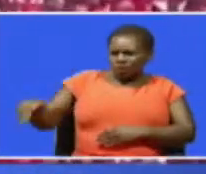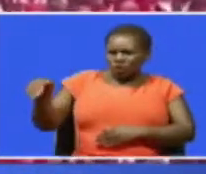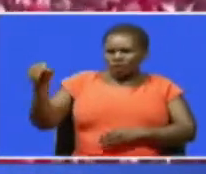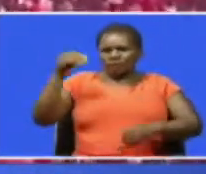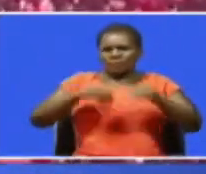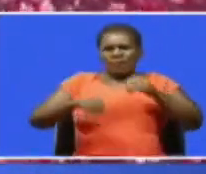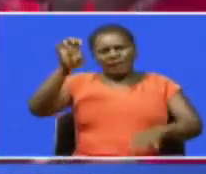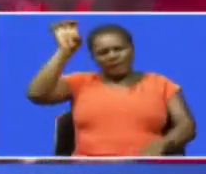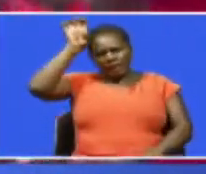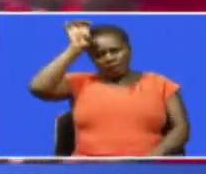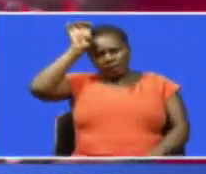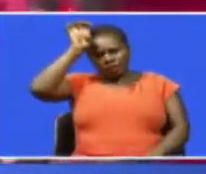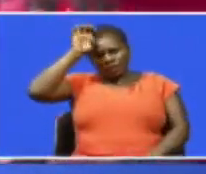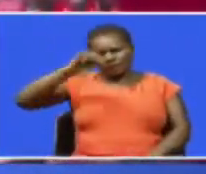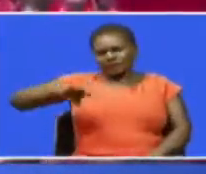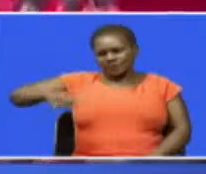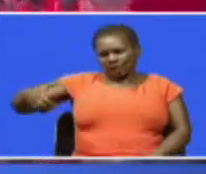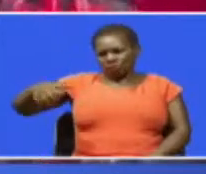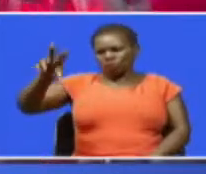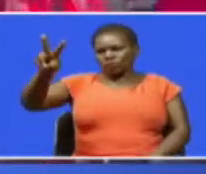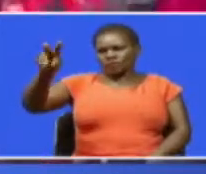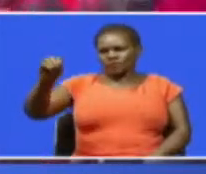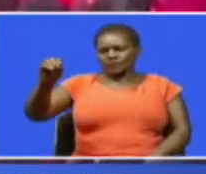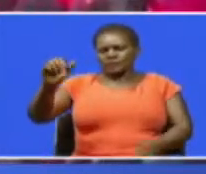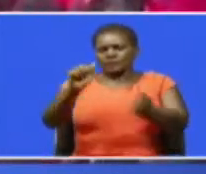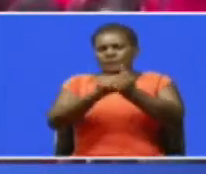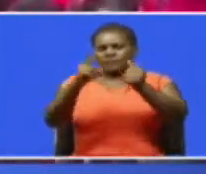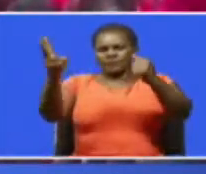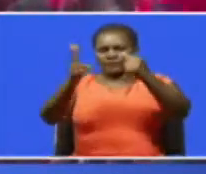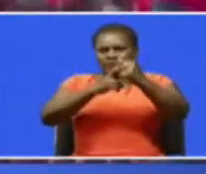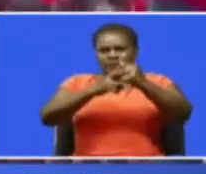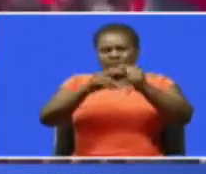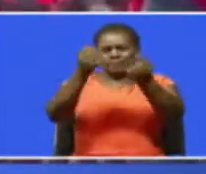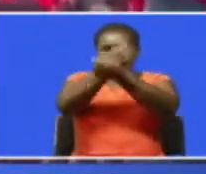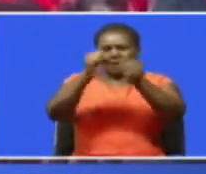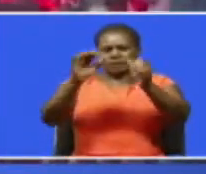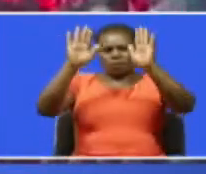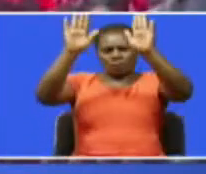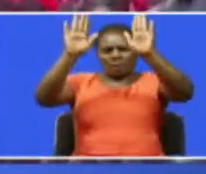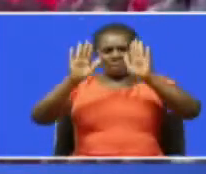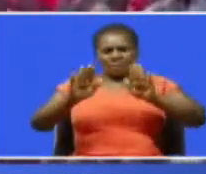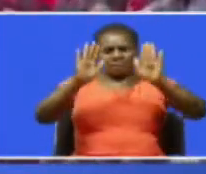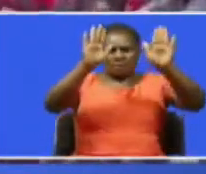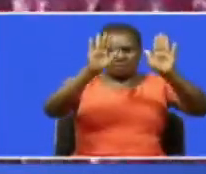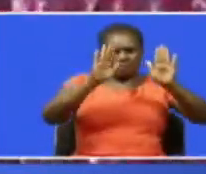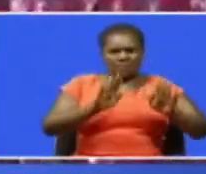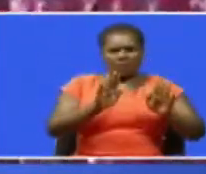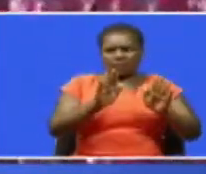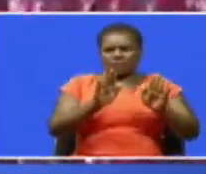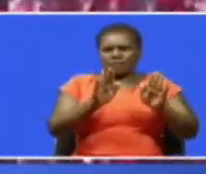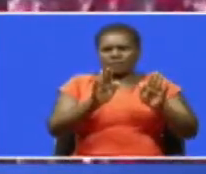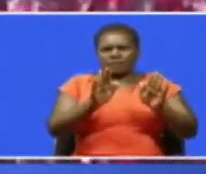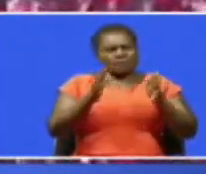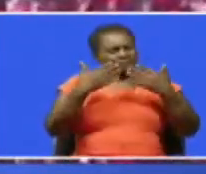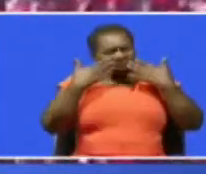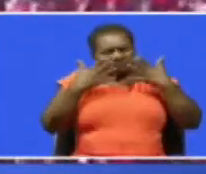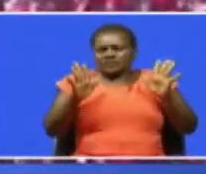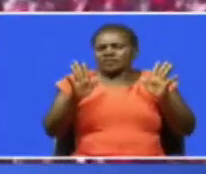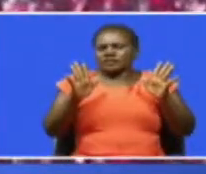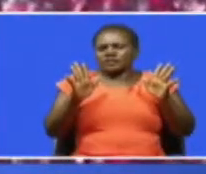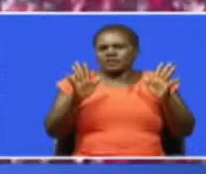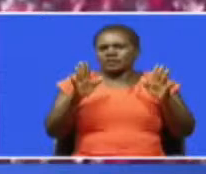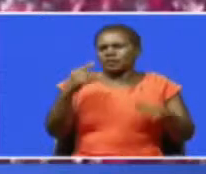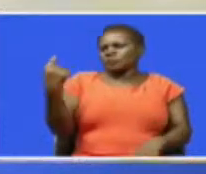Eldoret Town at the peak of the 2017 presidential campaigns, and it might have appeared as a done deal